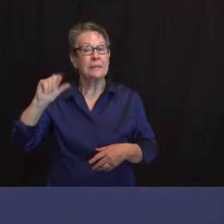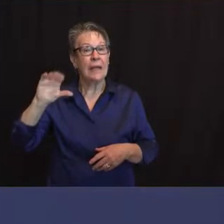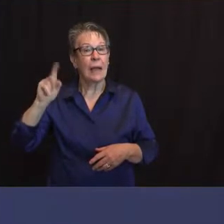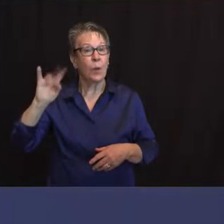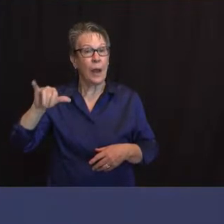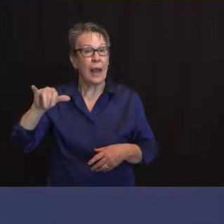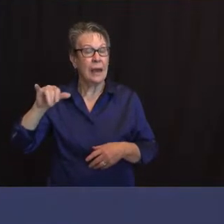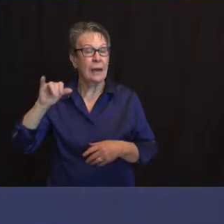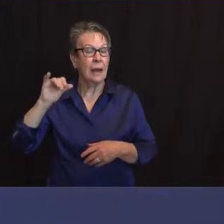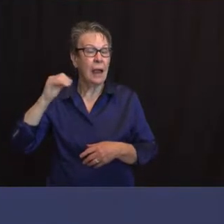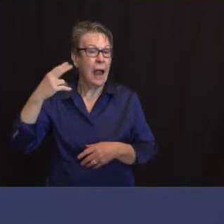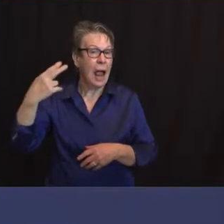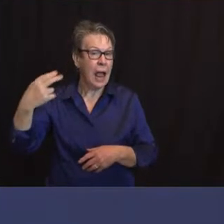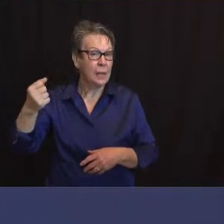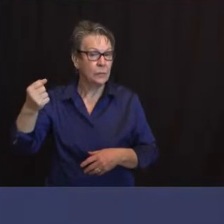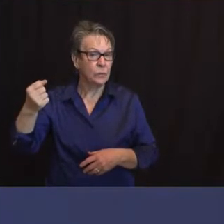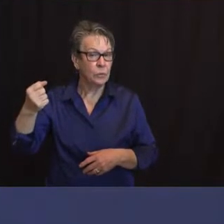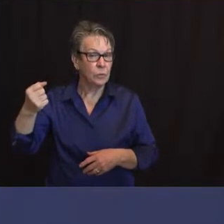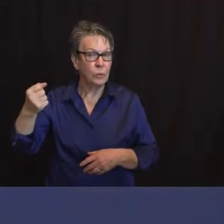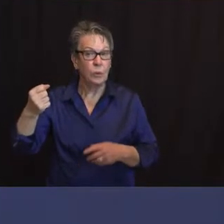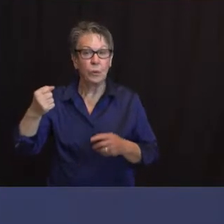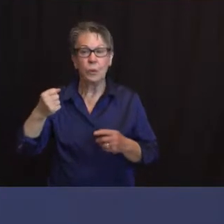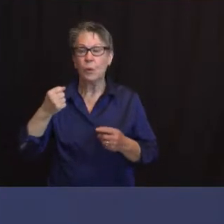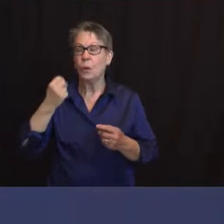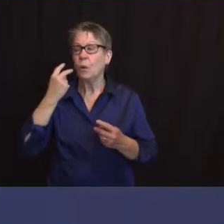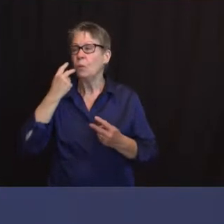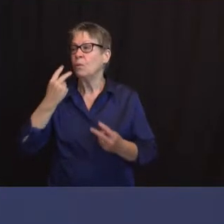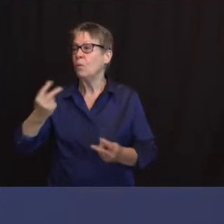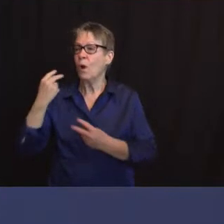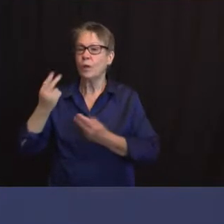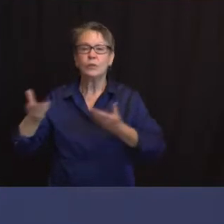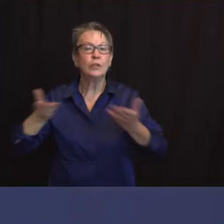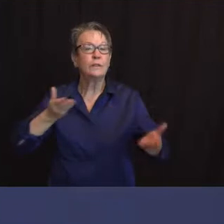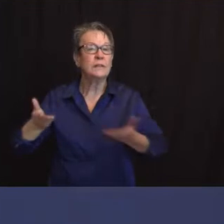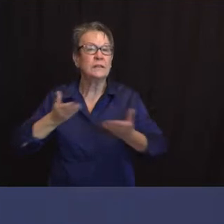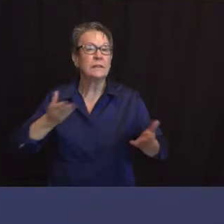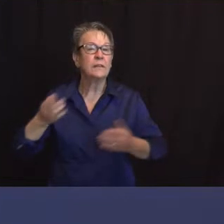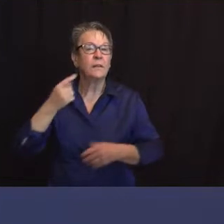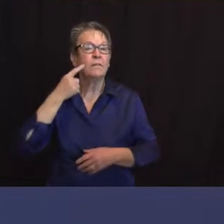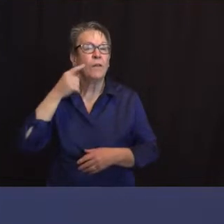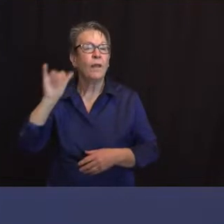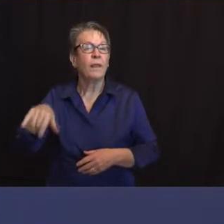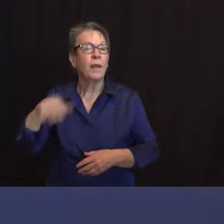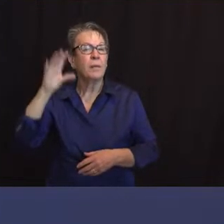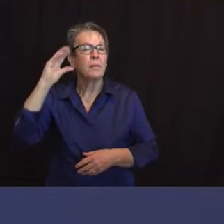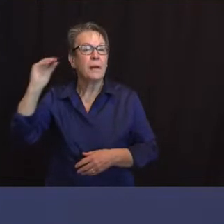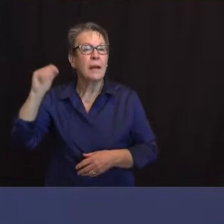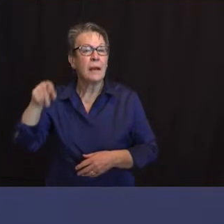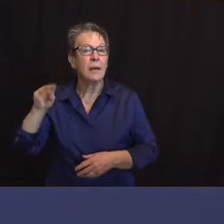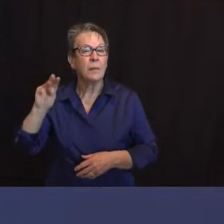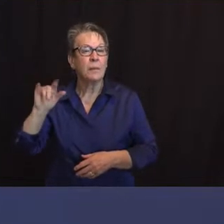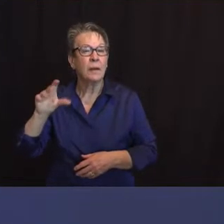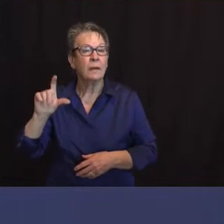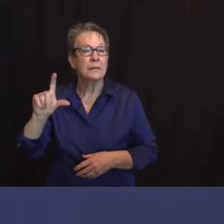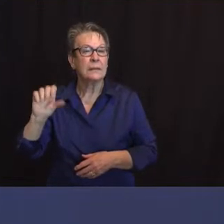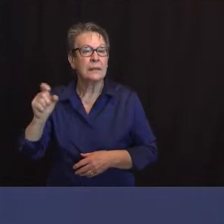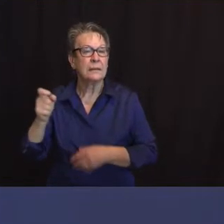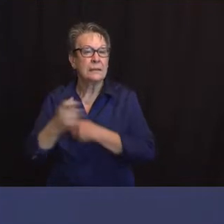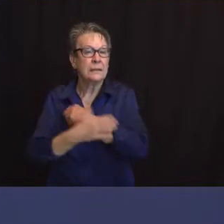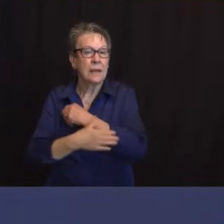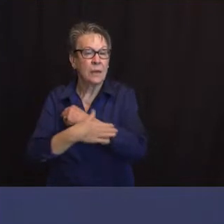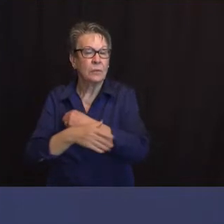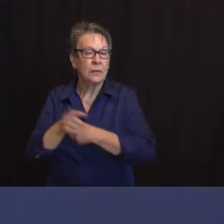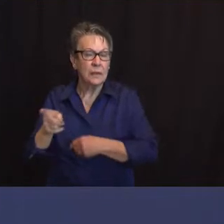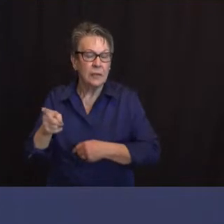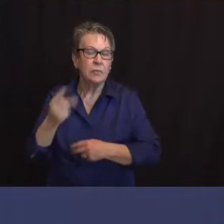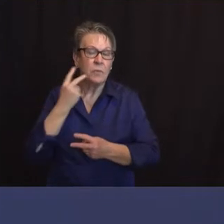memorial to an incredible guy, but again, under beautiful sunny skies. I suspect you and I are in the same boat with both